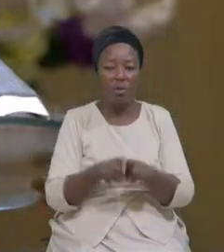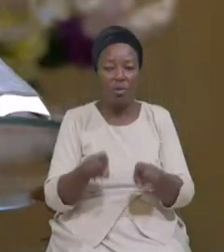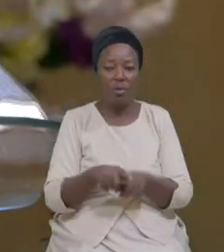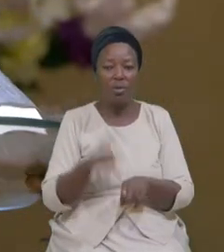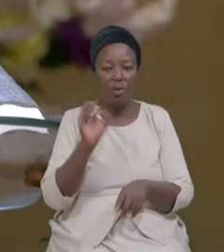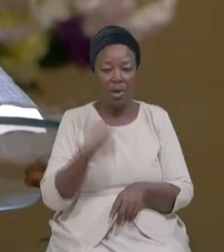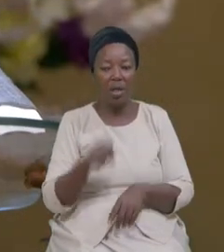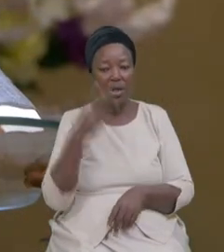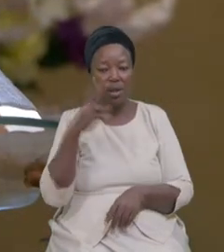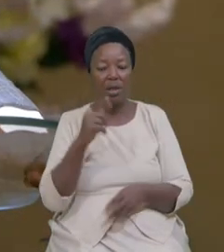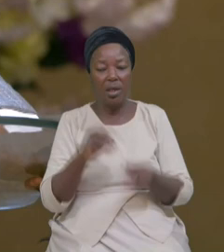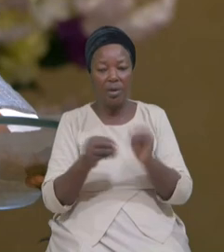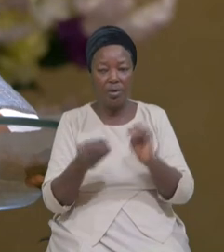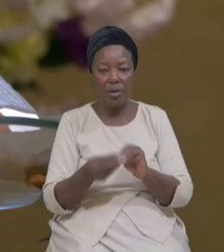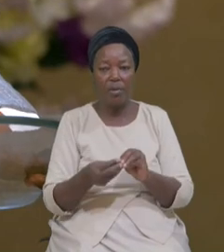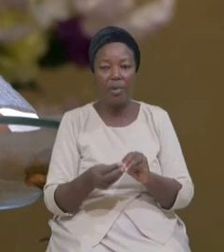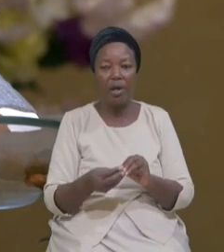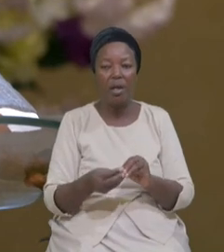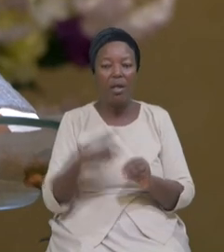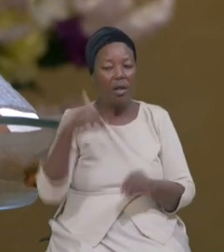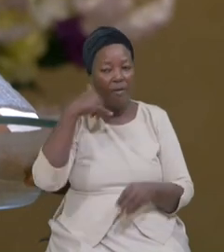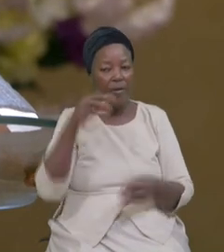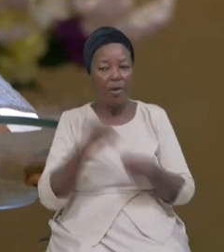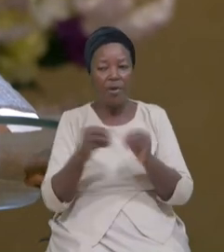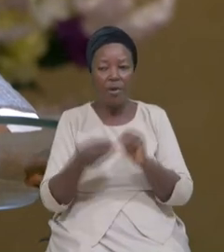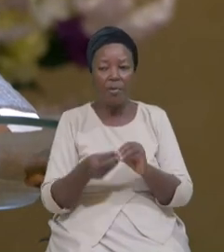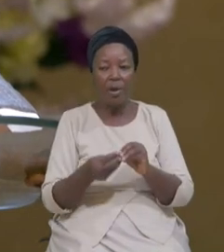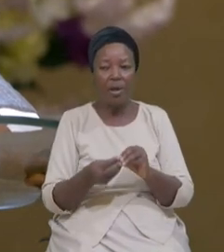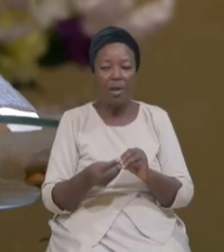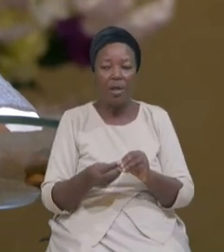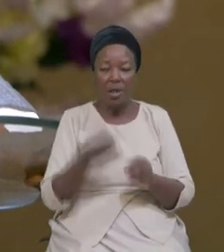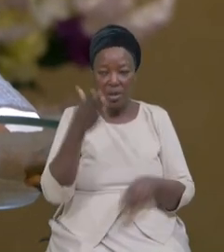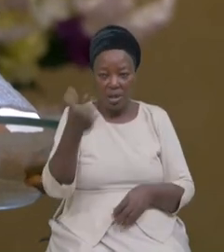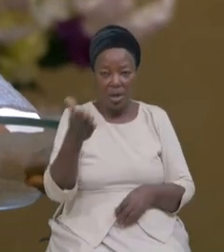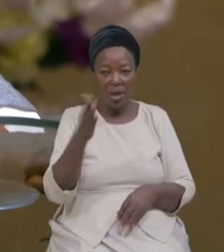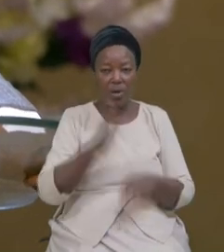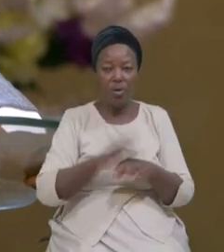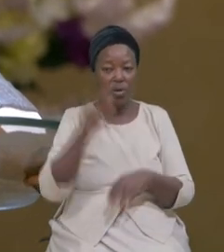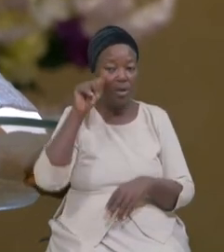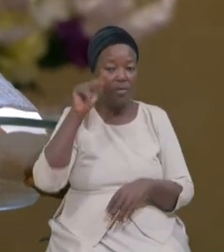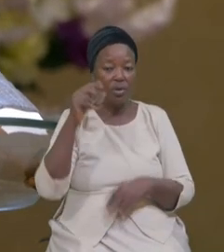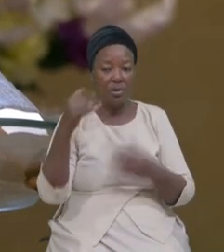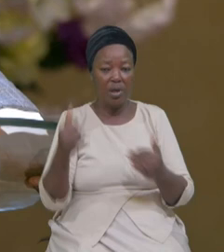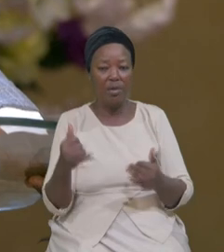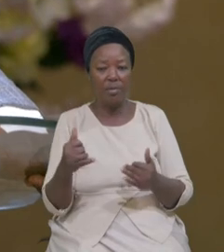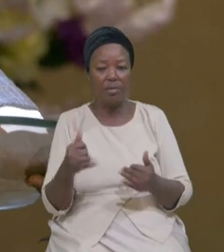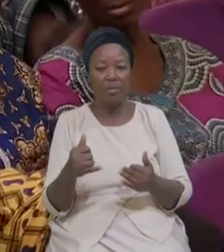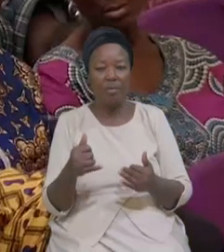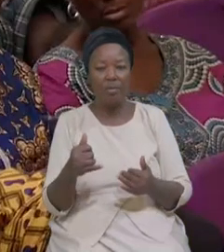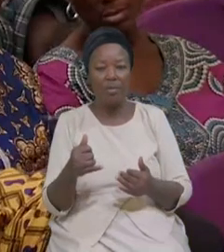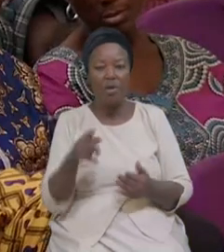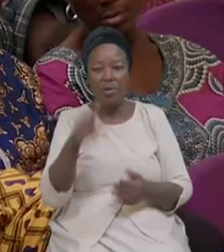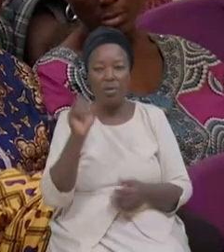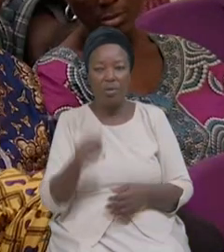the number, the phone number, right before you on your screen there. You